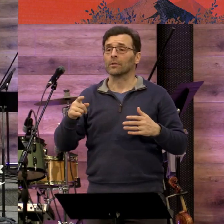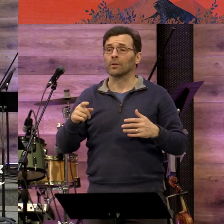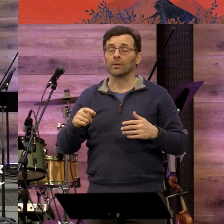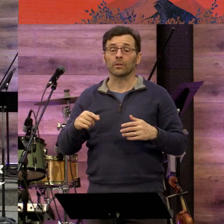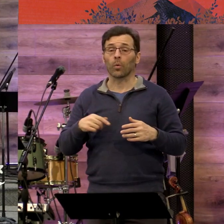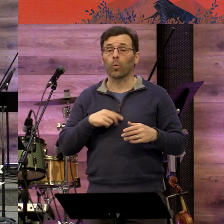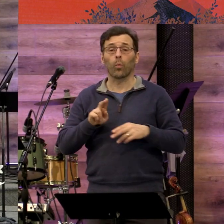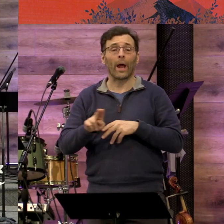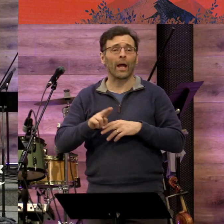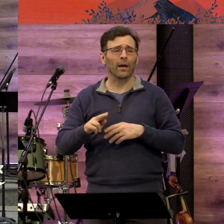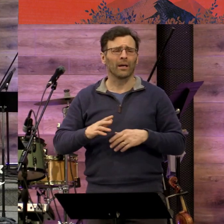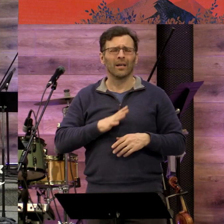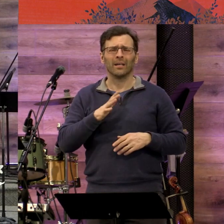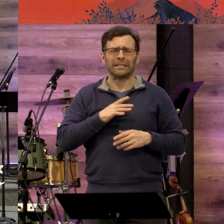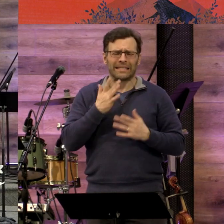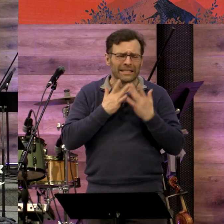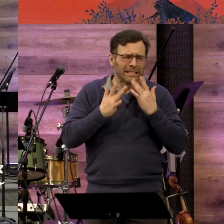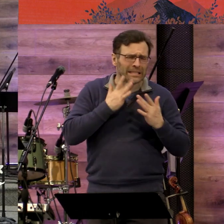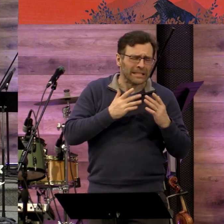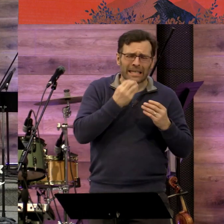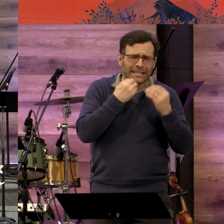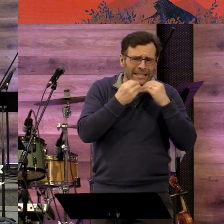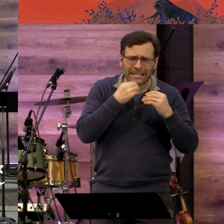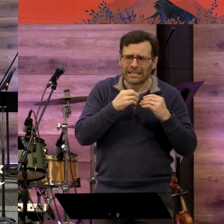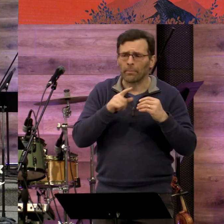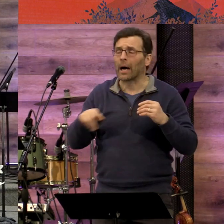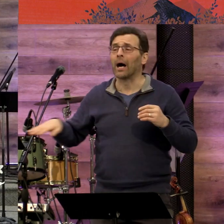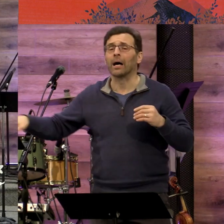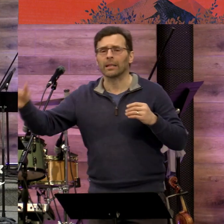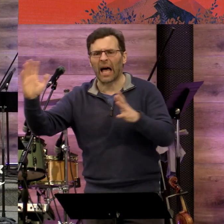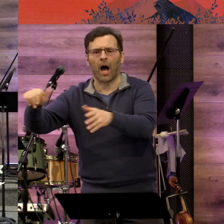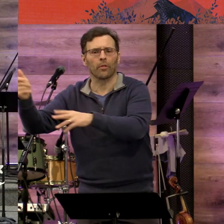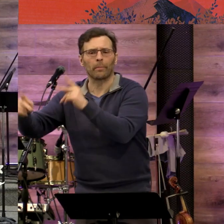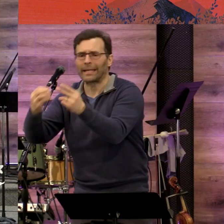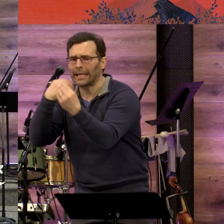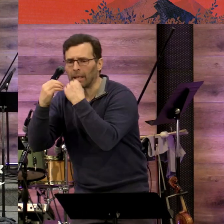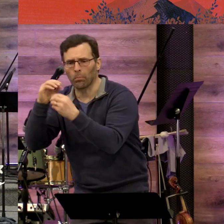laugh louder over a scanter meal than any man in your land.